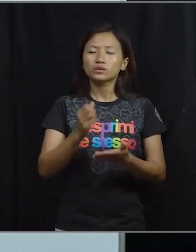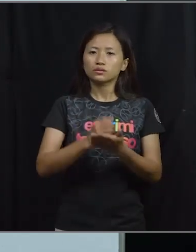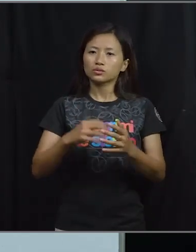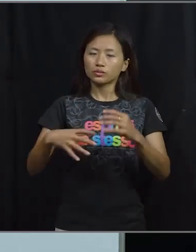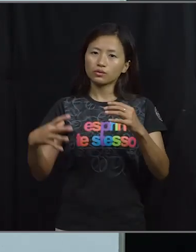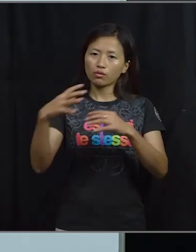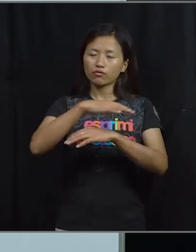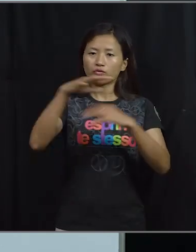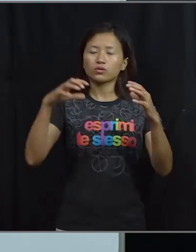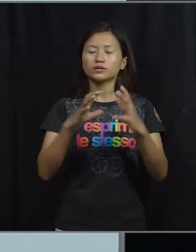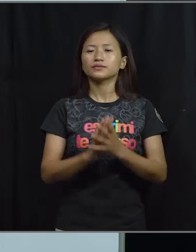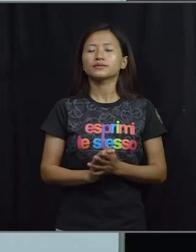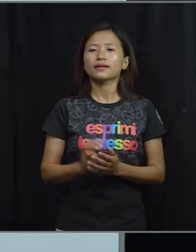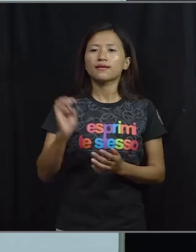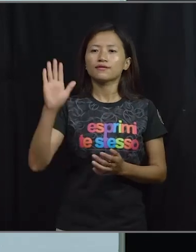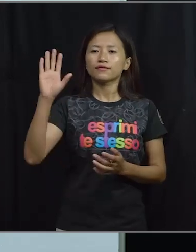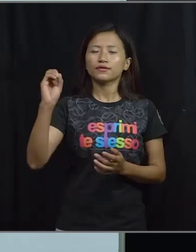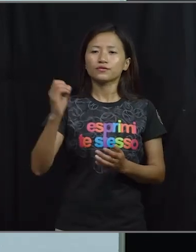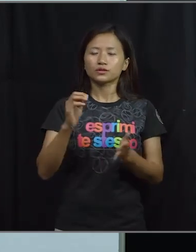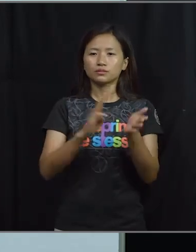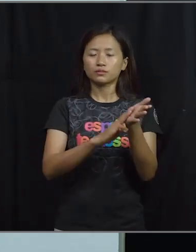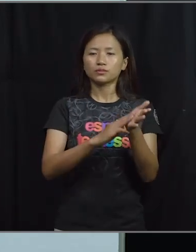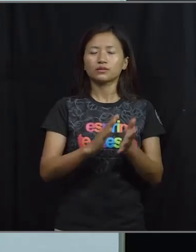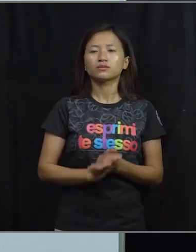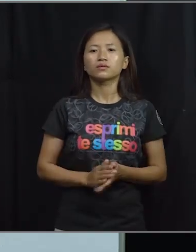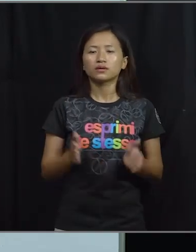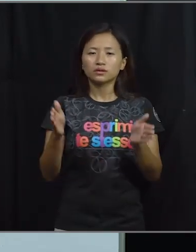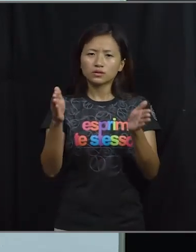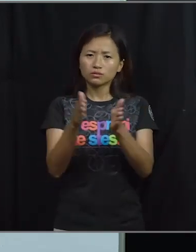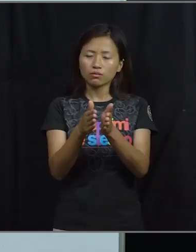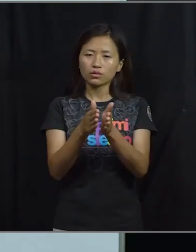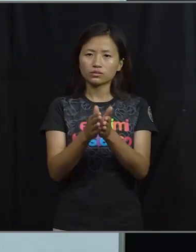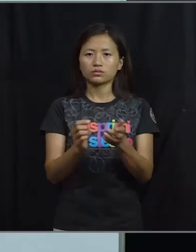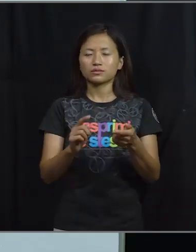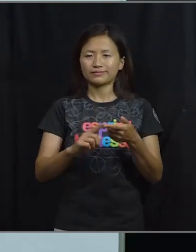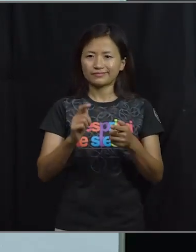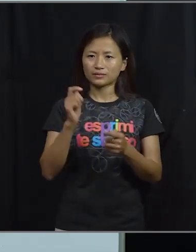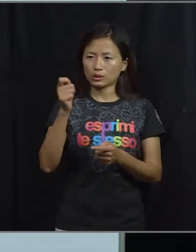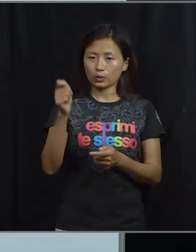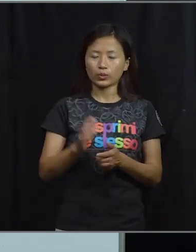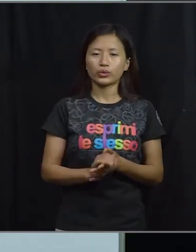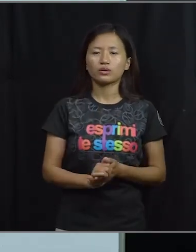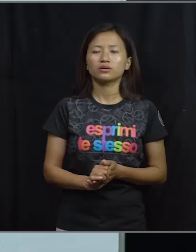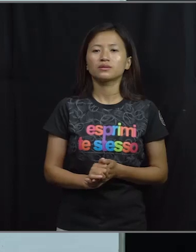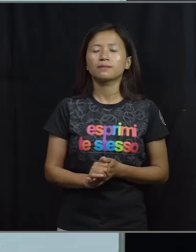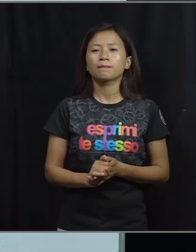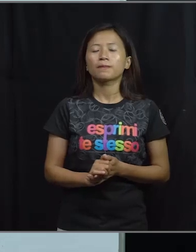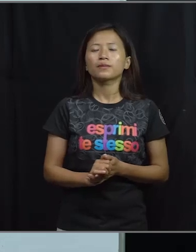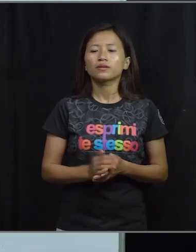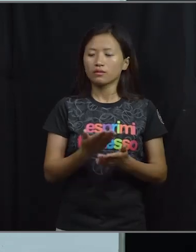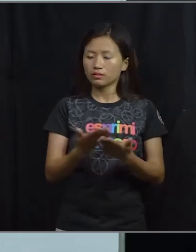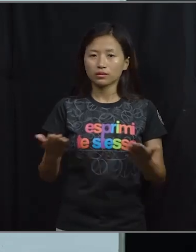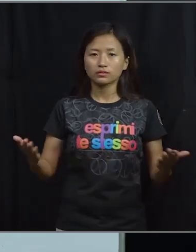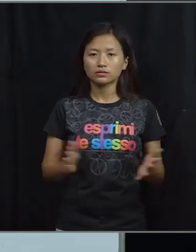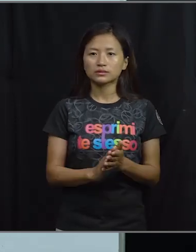be less than 50 million. Next is small scale enterprises. Small-scale enterprises are